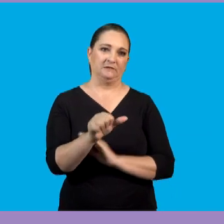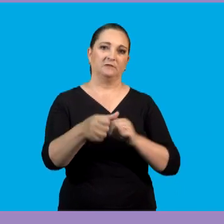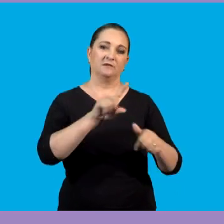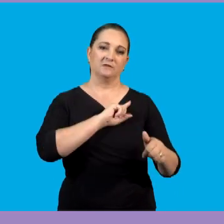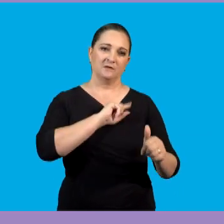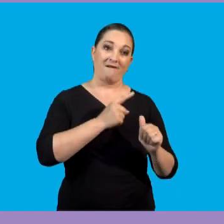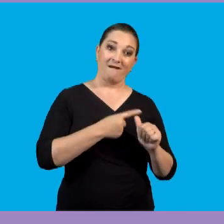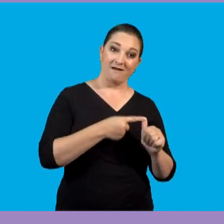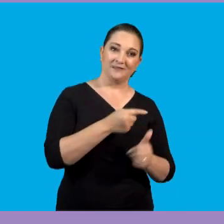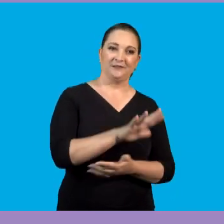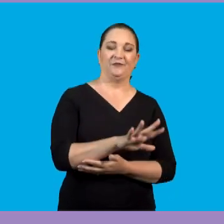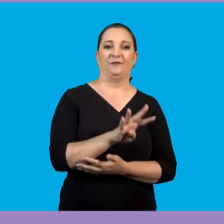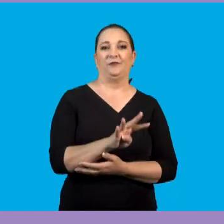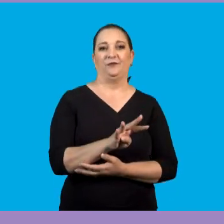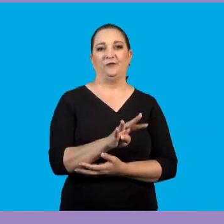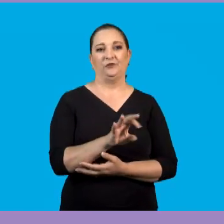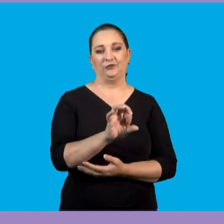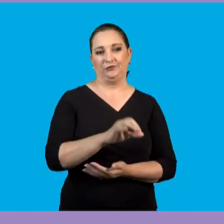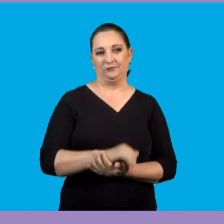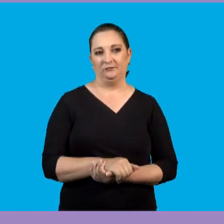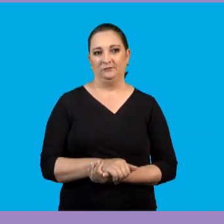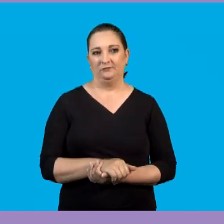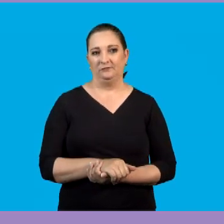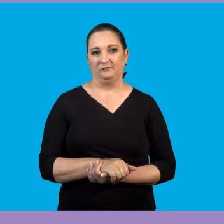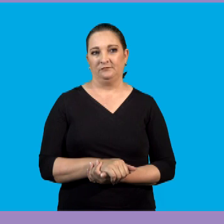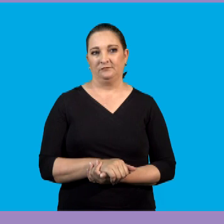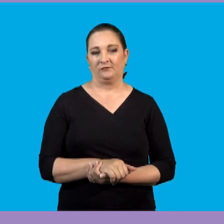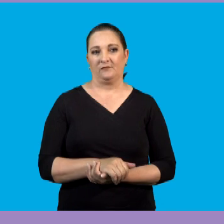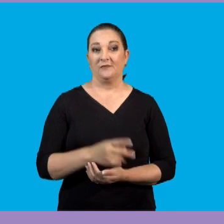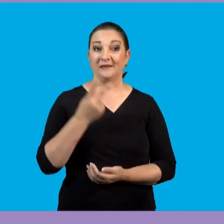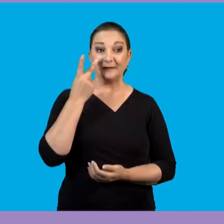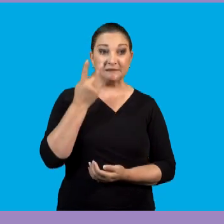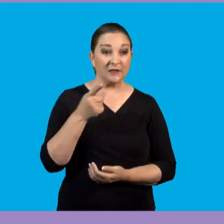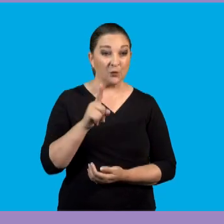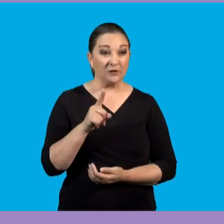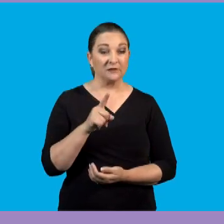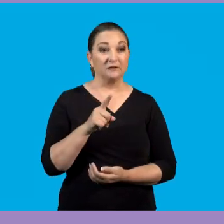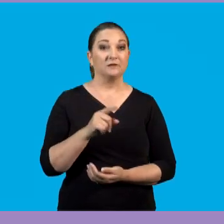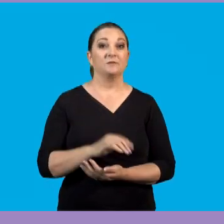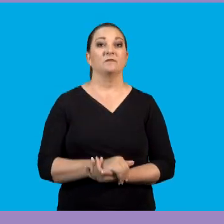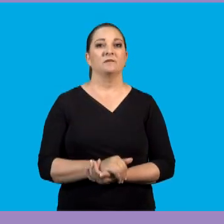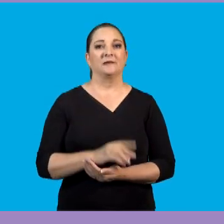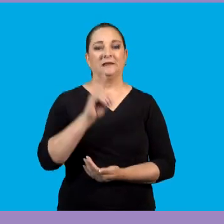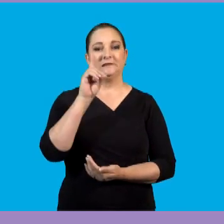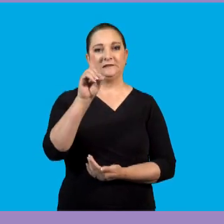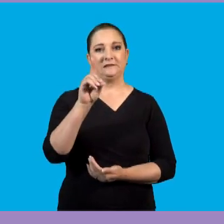is 54 degrees. Now, as we can see here, we do see that angle DE